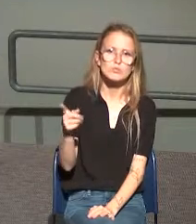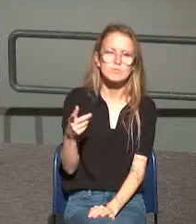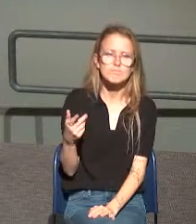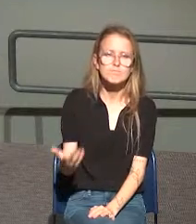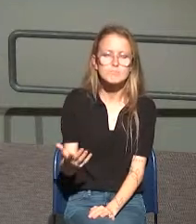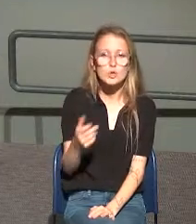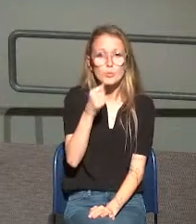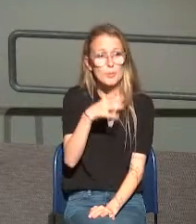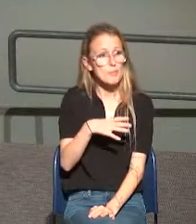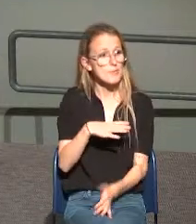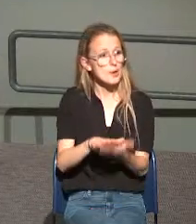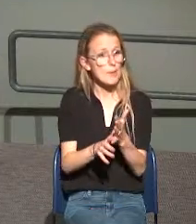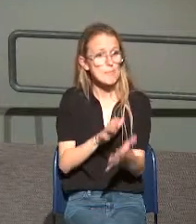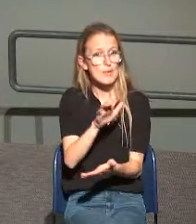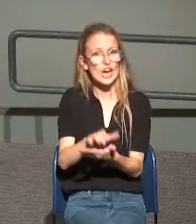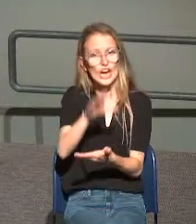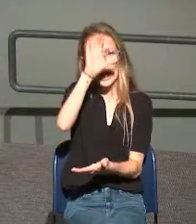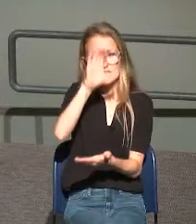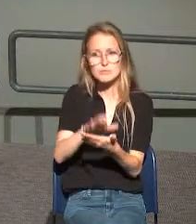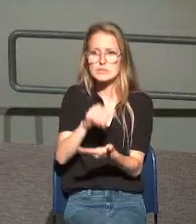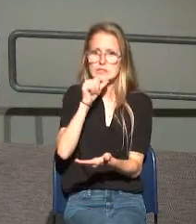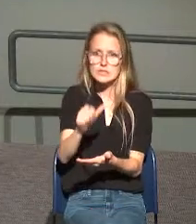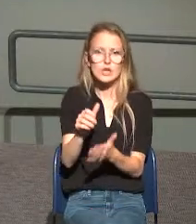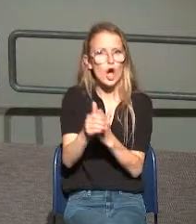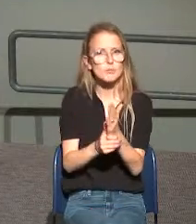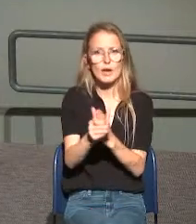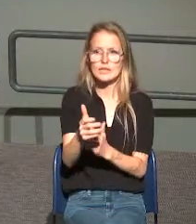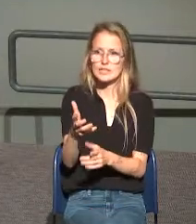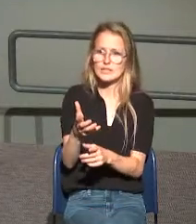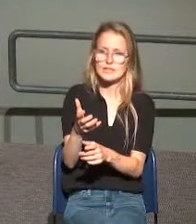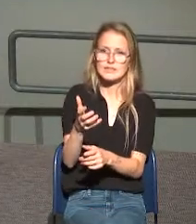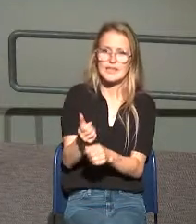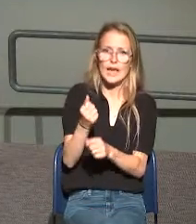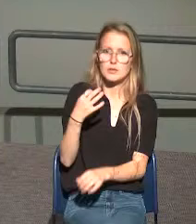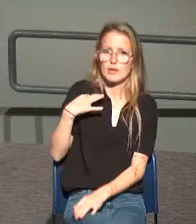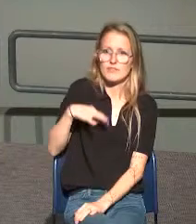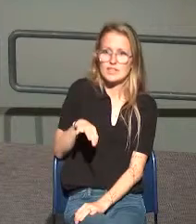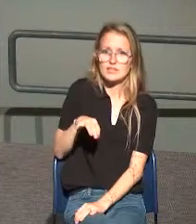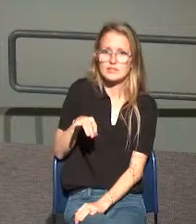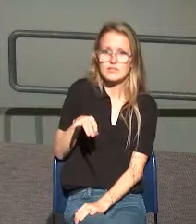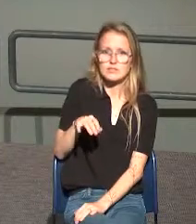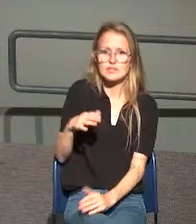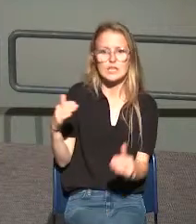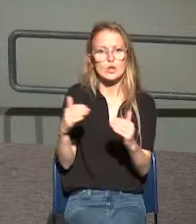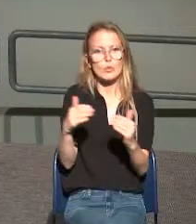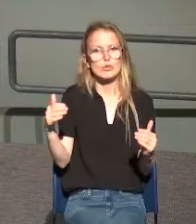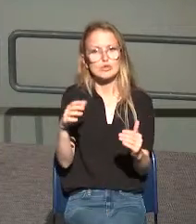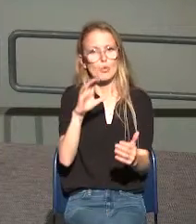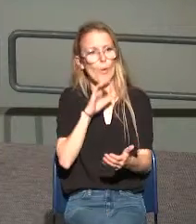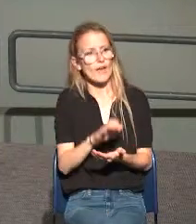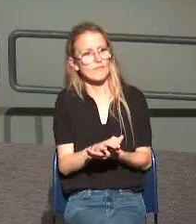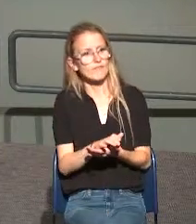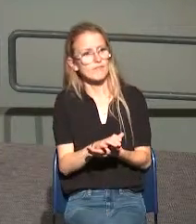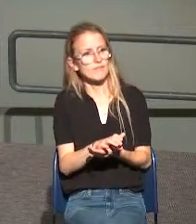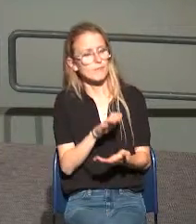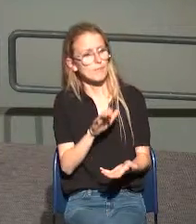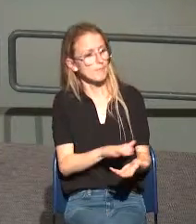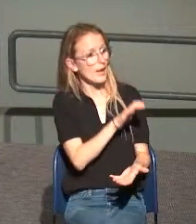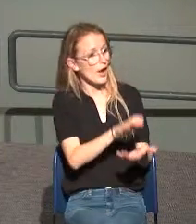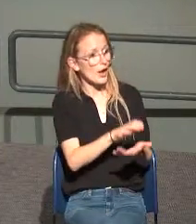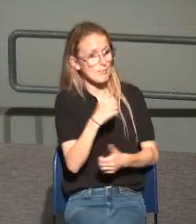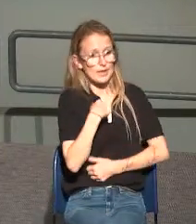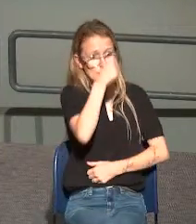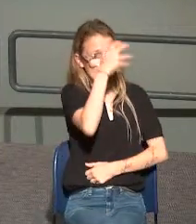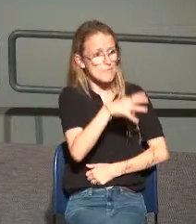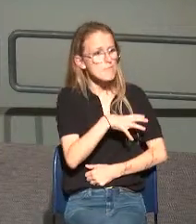If a woman got married, her husband did not automatically get benefits the way a wife would if she married a military guy.